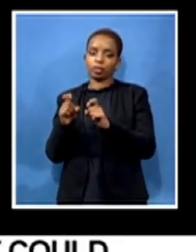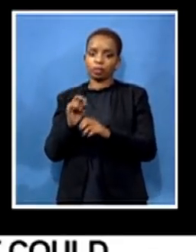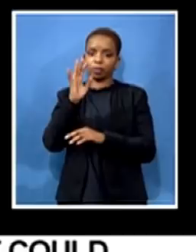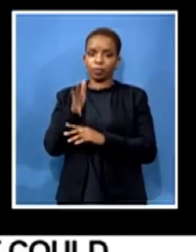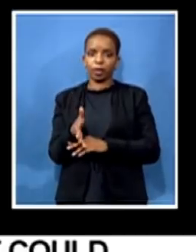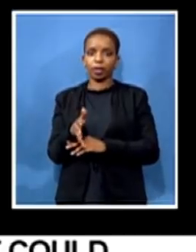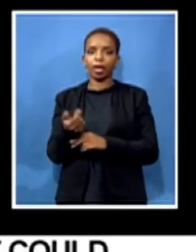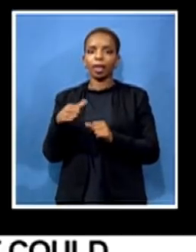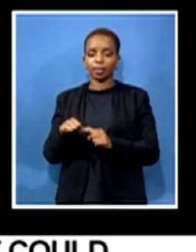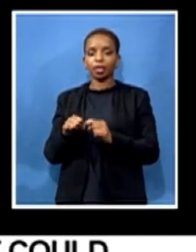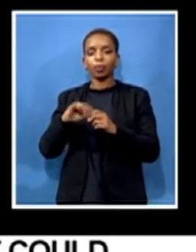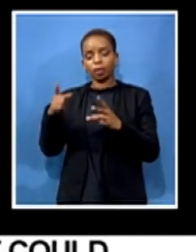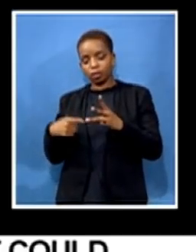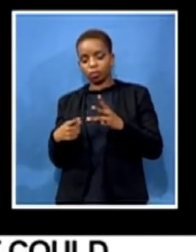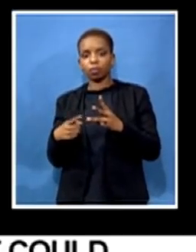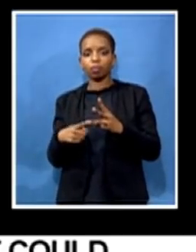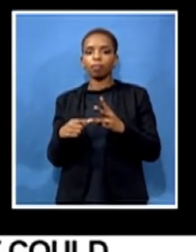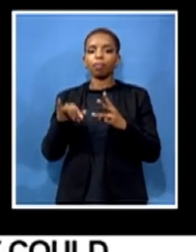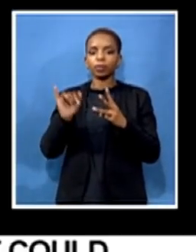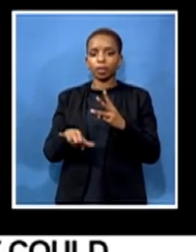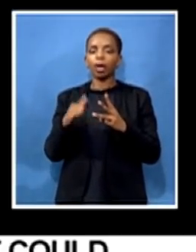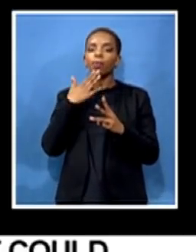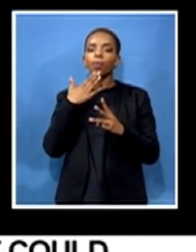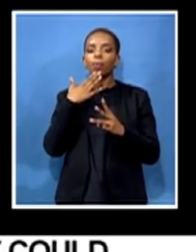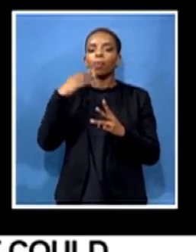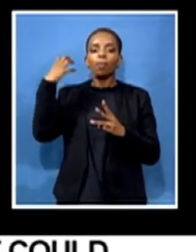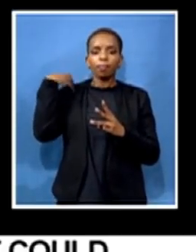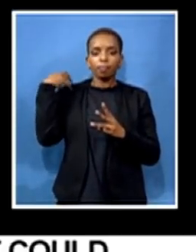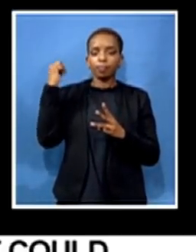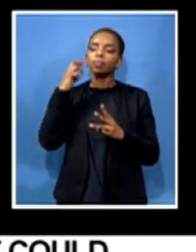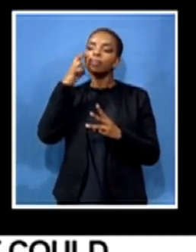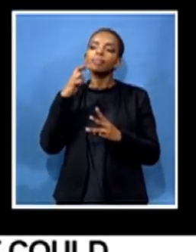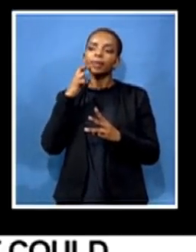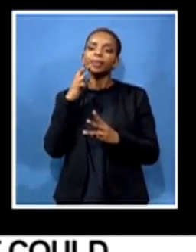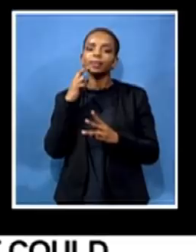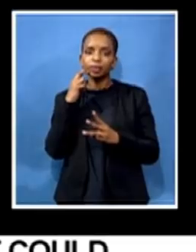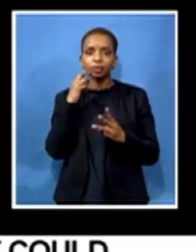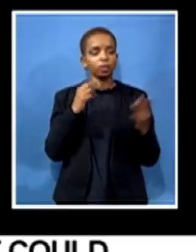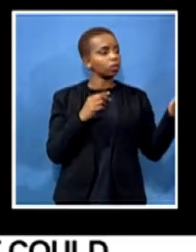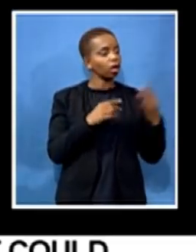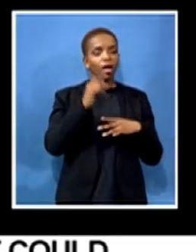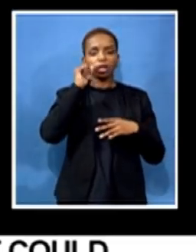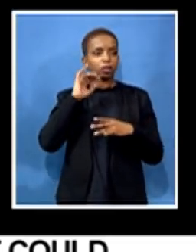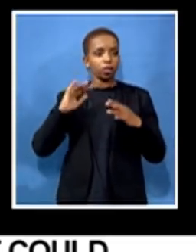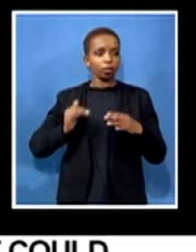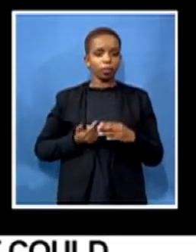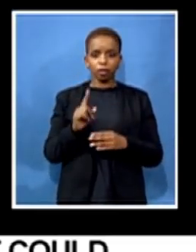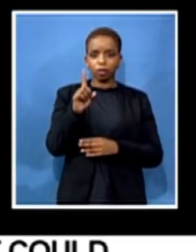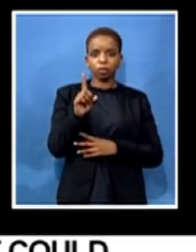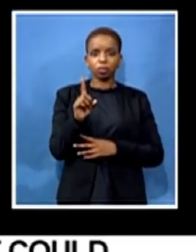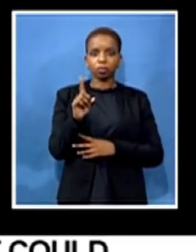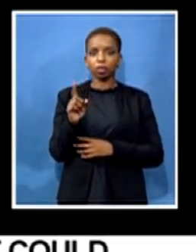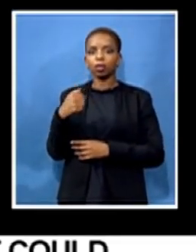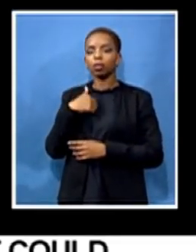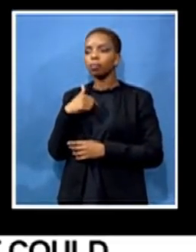Mkhize. But I want to announce the Deputy Chairperson, on a point of order. That special delegates that are present, can we